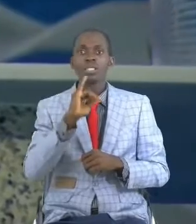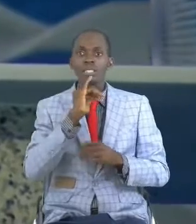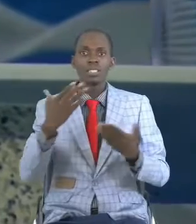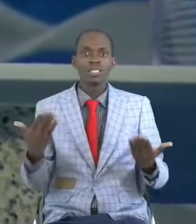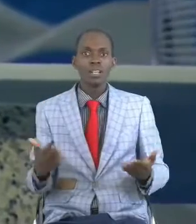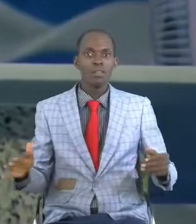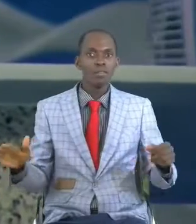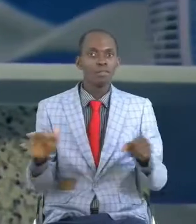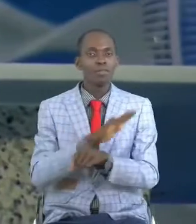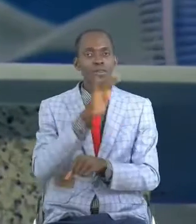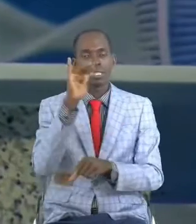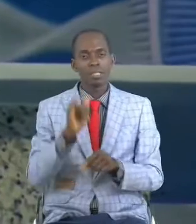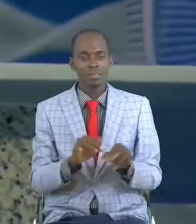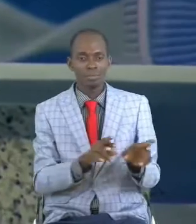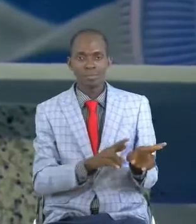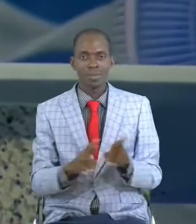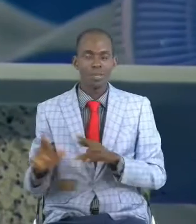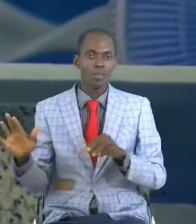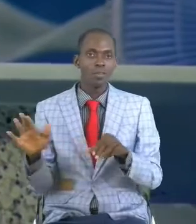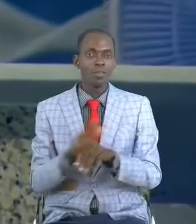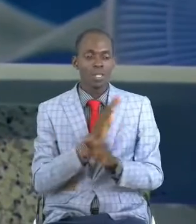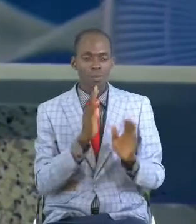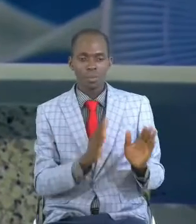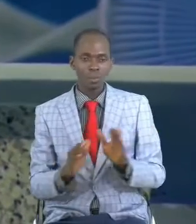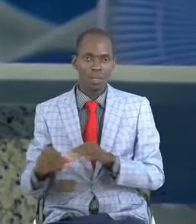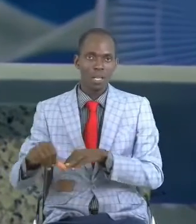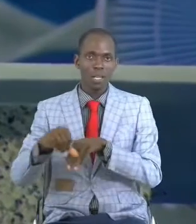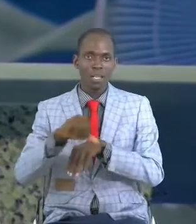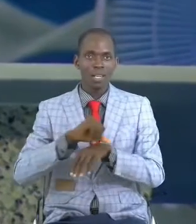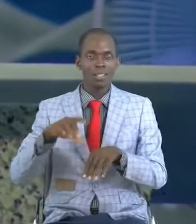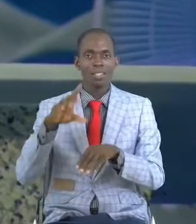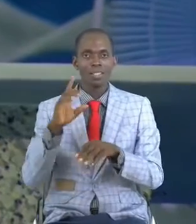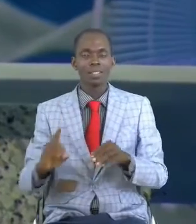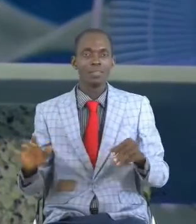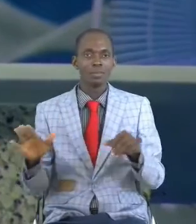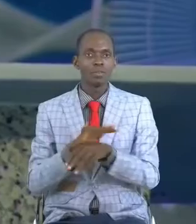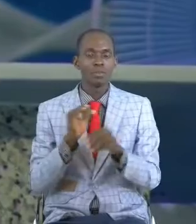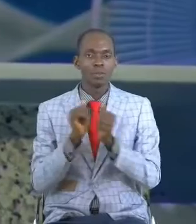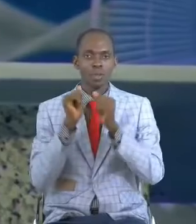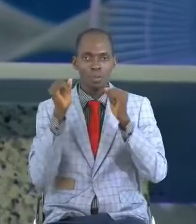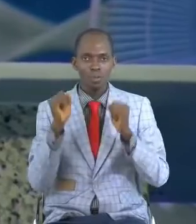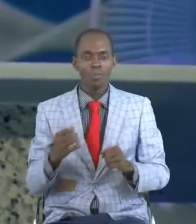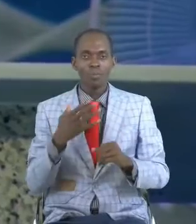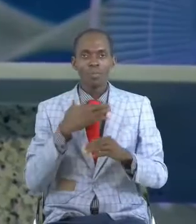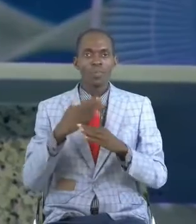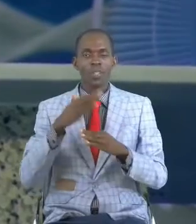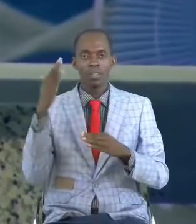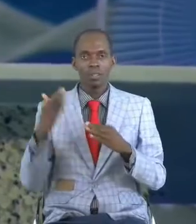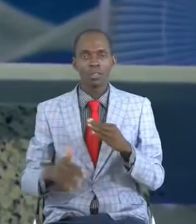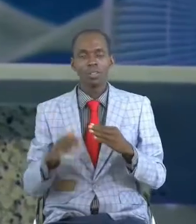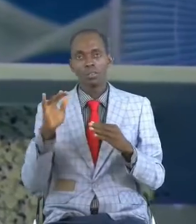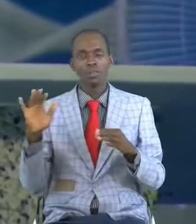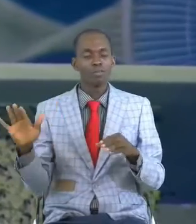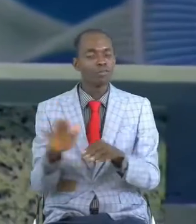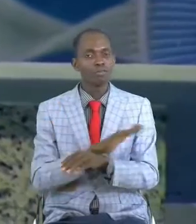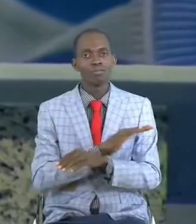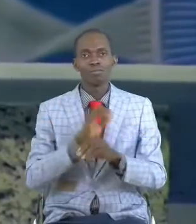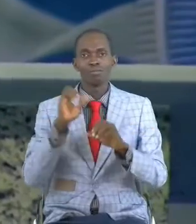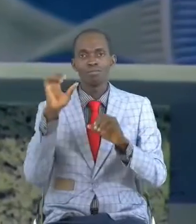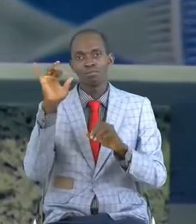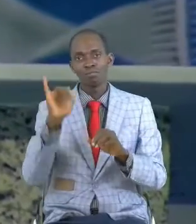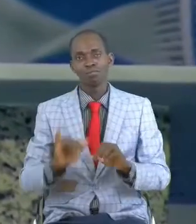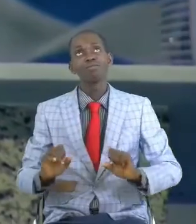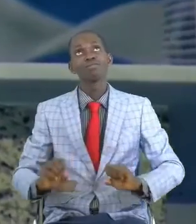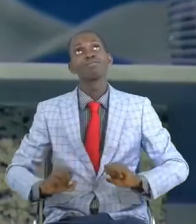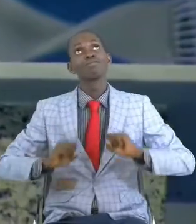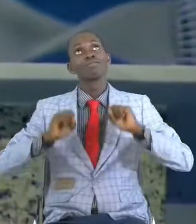fully prepared, anointed, empowered, and totally, fully committed. Tonight, you will